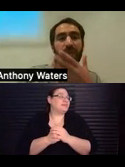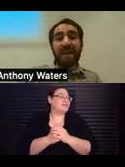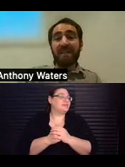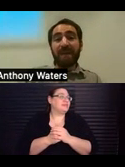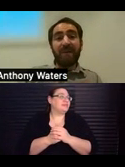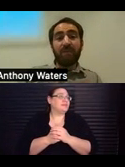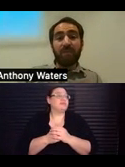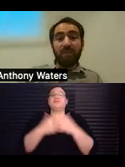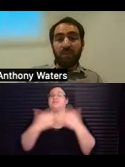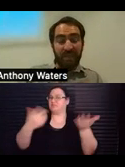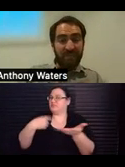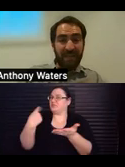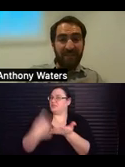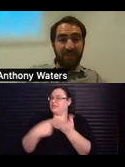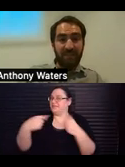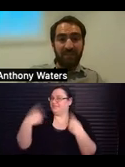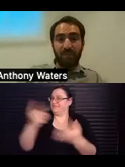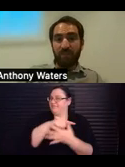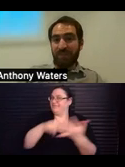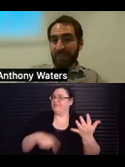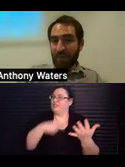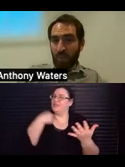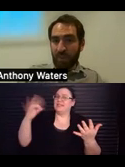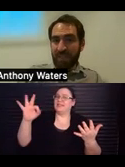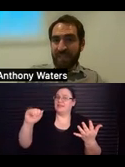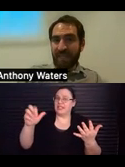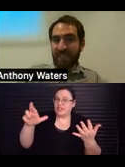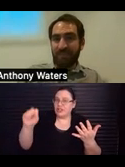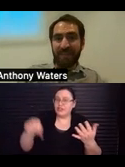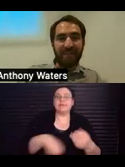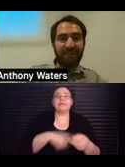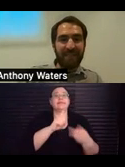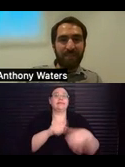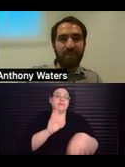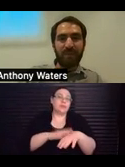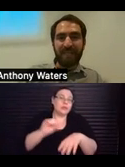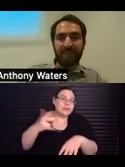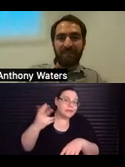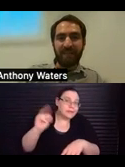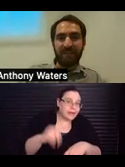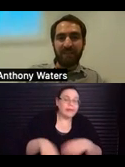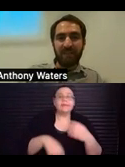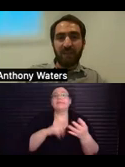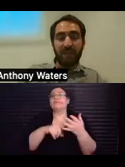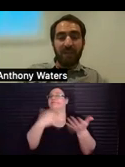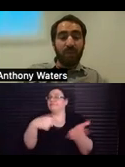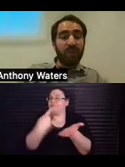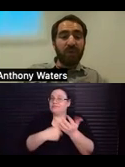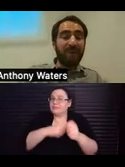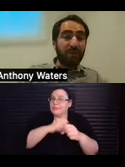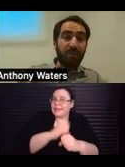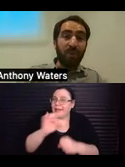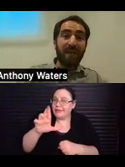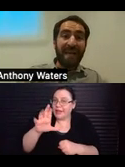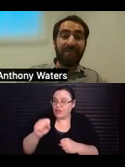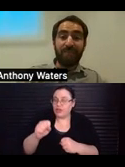So we've talked about risk factors, we've talked about warning signs, we've identified some of the protective factors. We're going to show